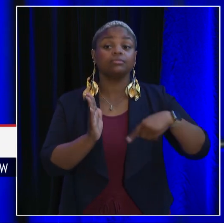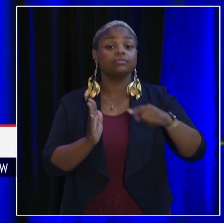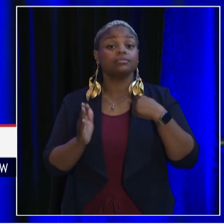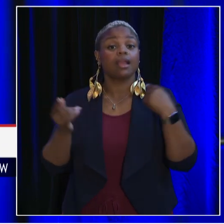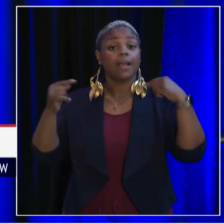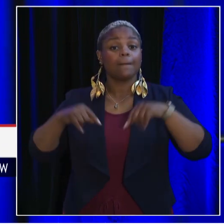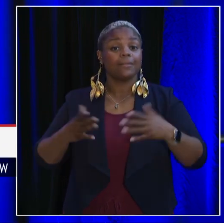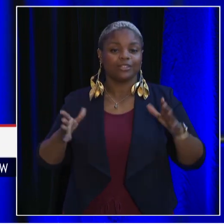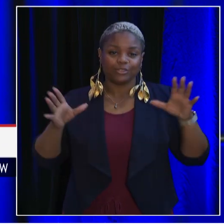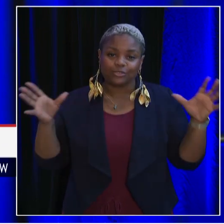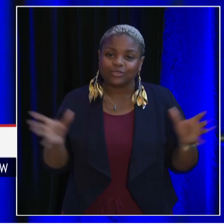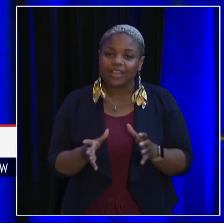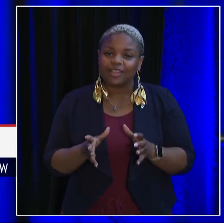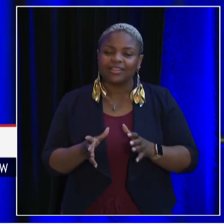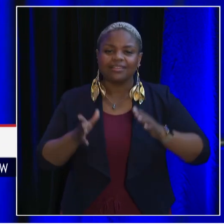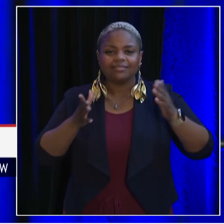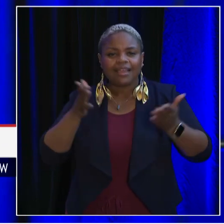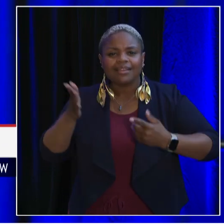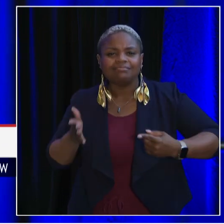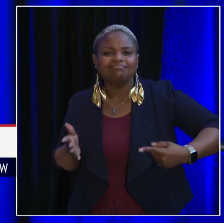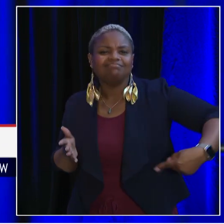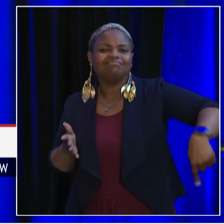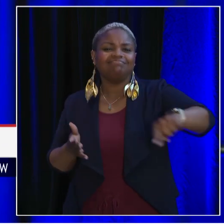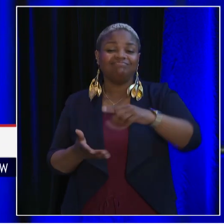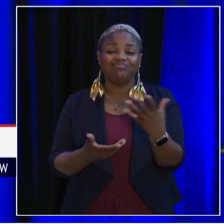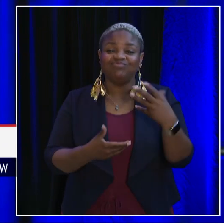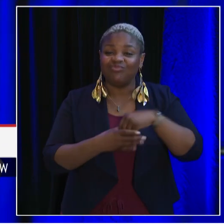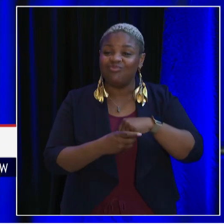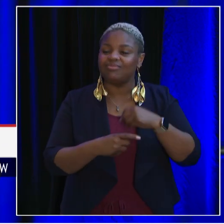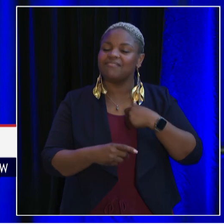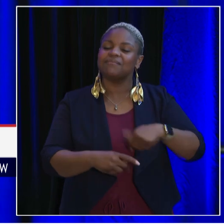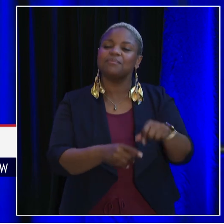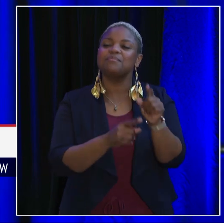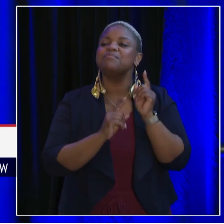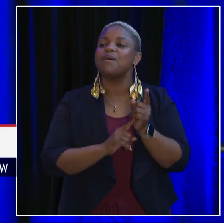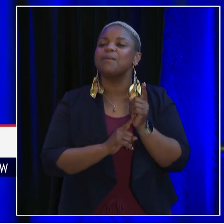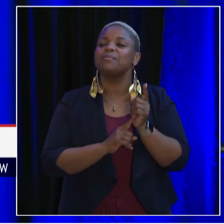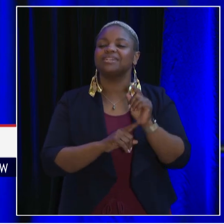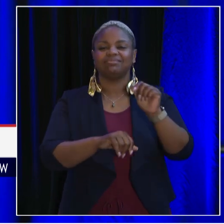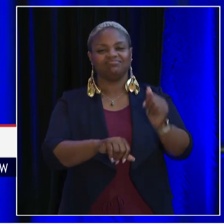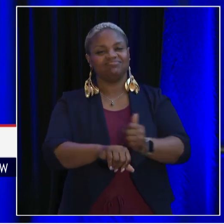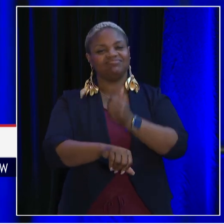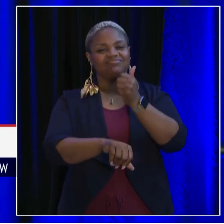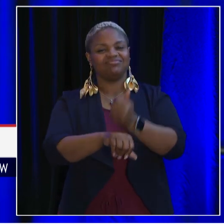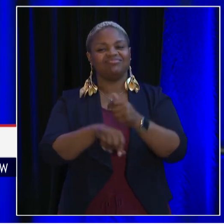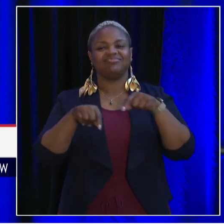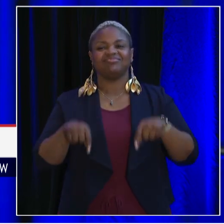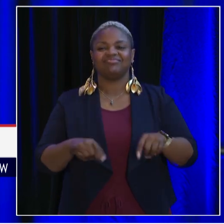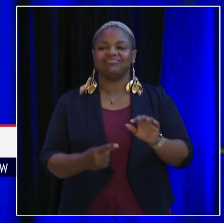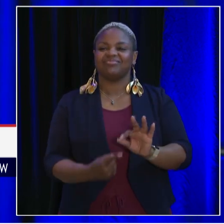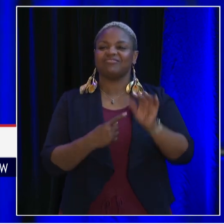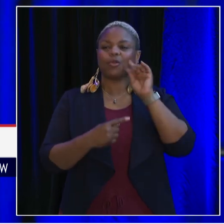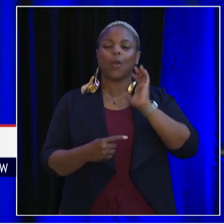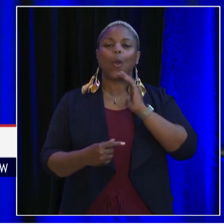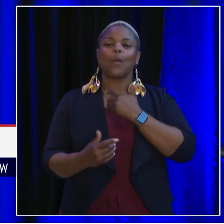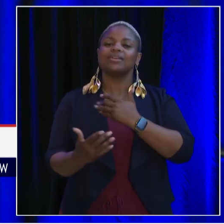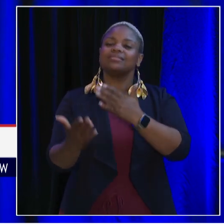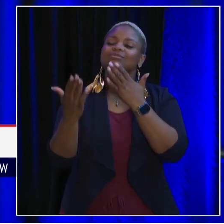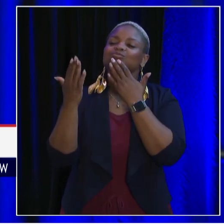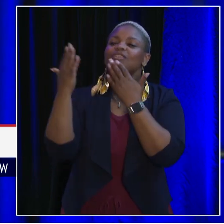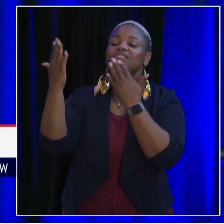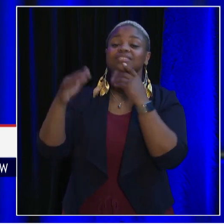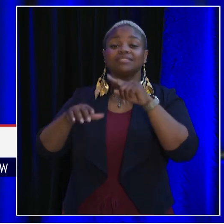as well as invite all of you to join me in this moment that has been set aside for our gratefulness of the time that we're